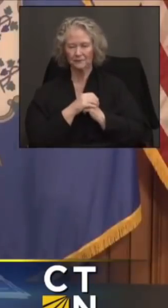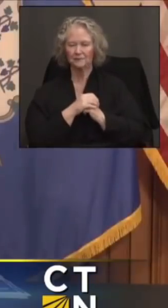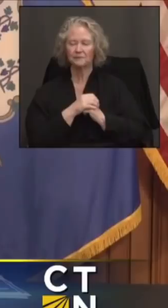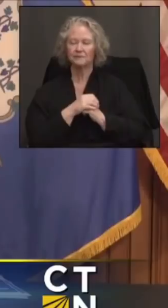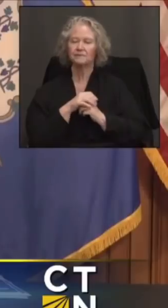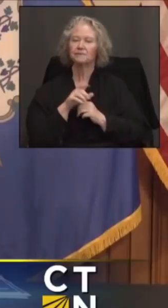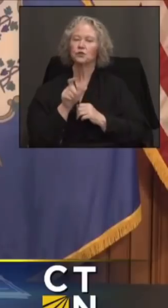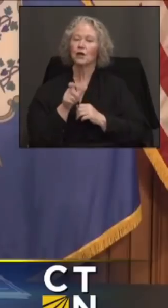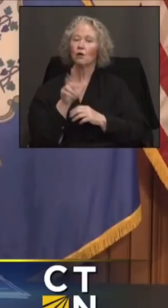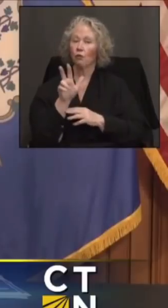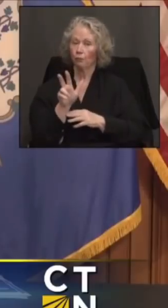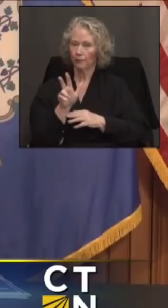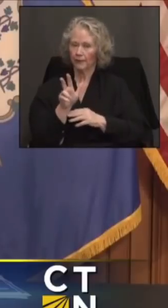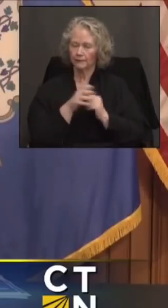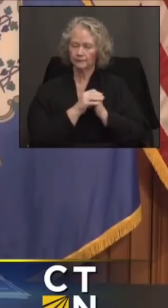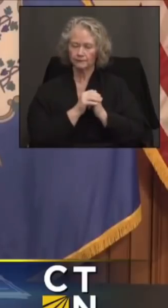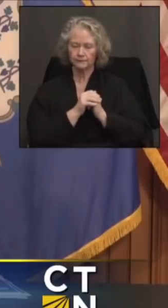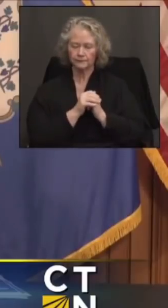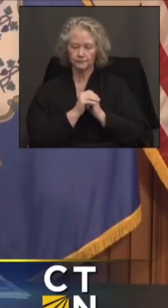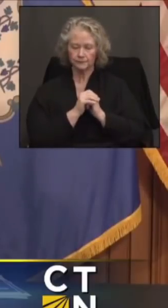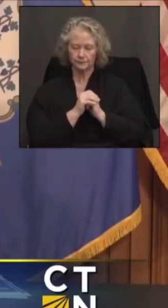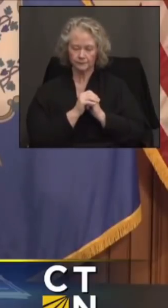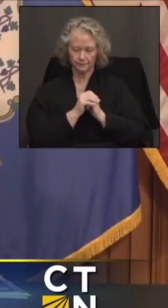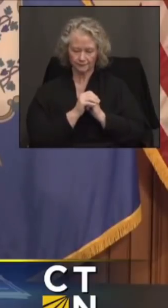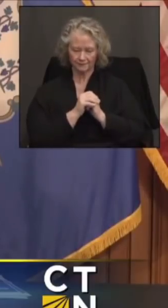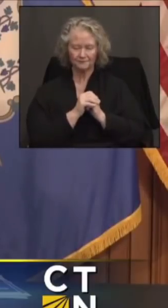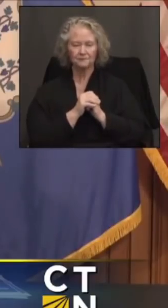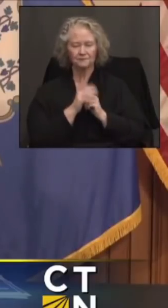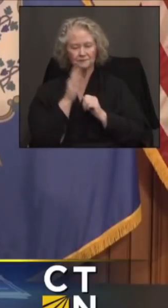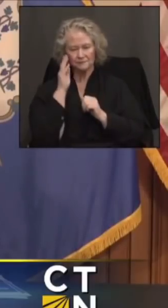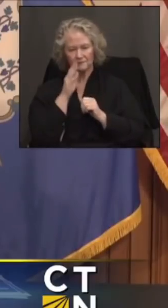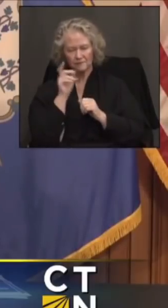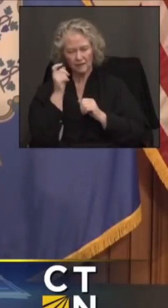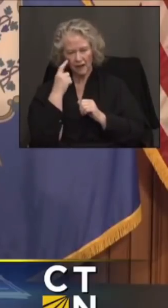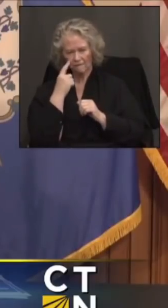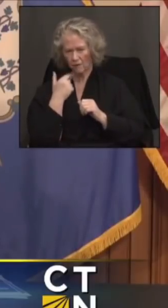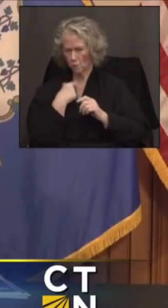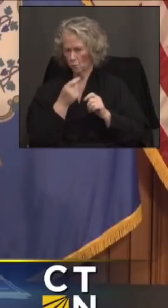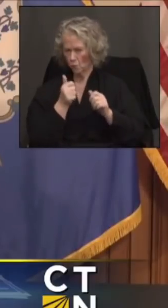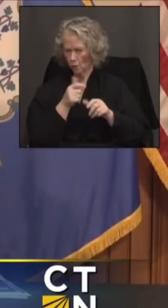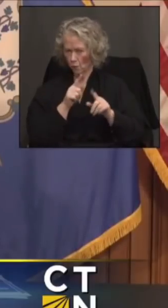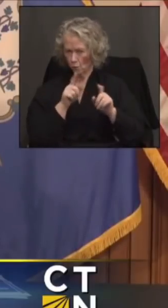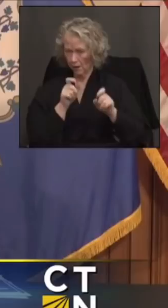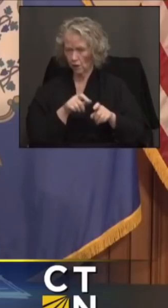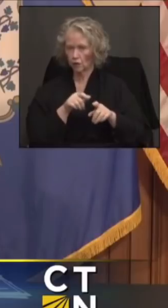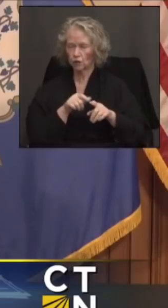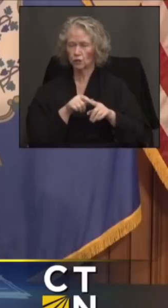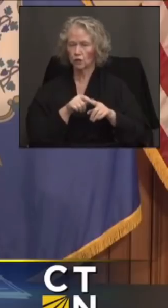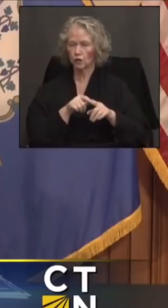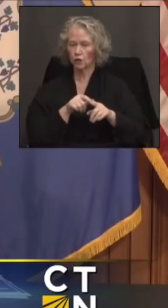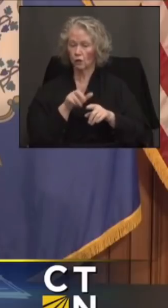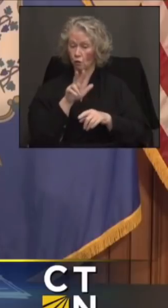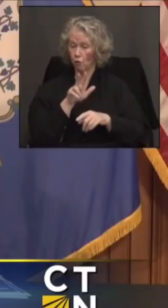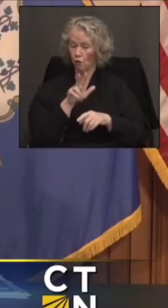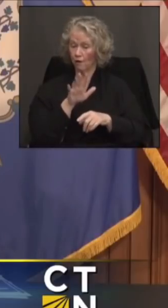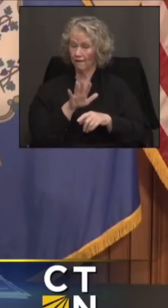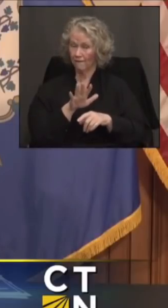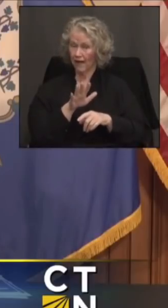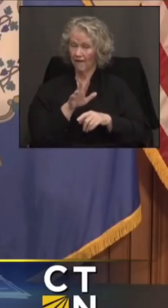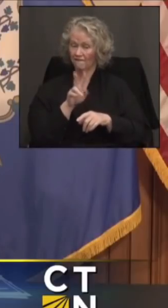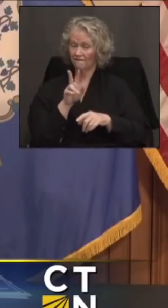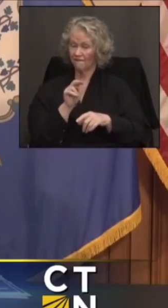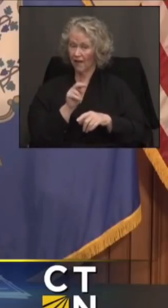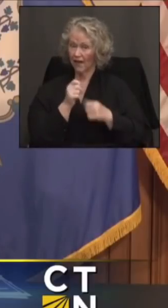Channel 3 Eyewitness News. Yes, Governor, a quick question about the 35 mobile vans. Is there a